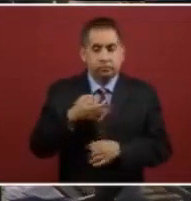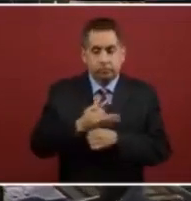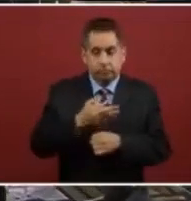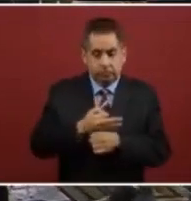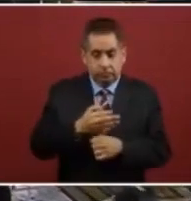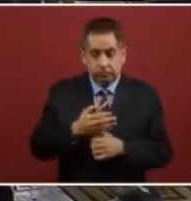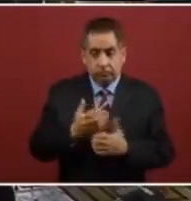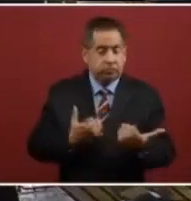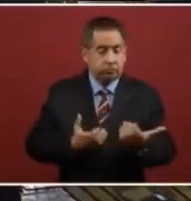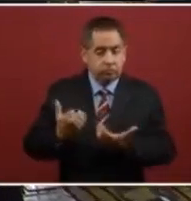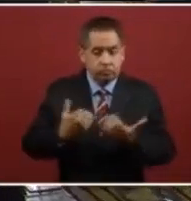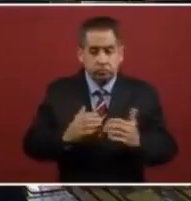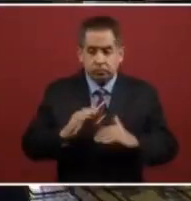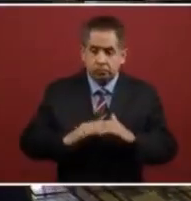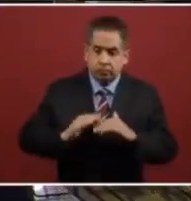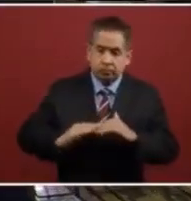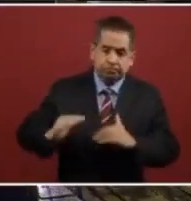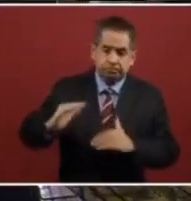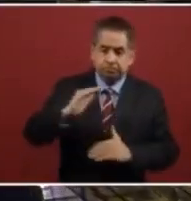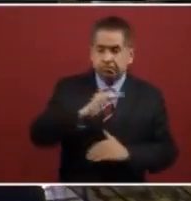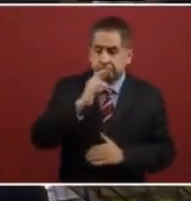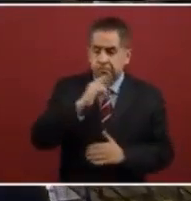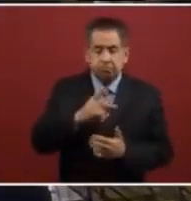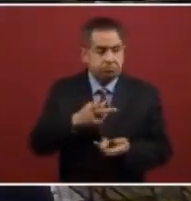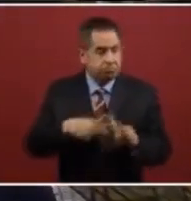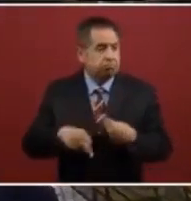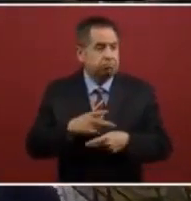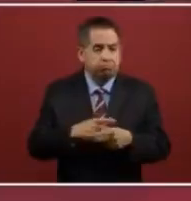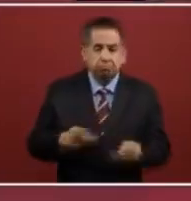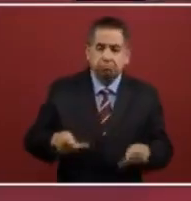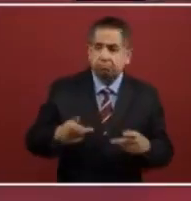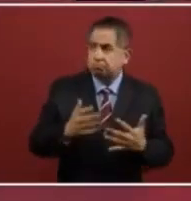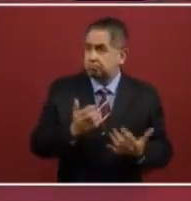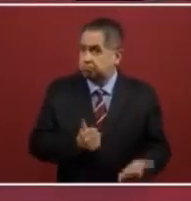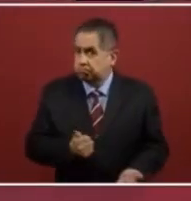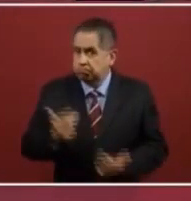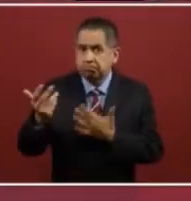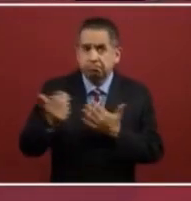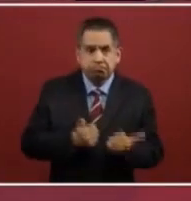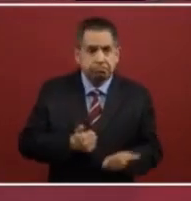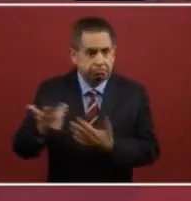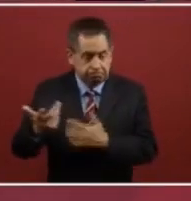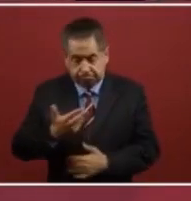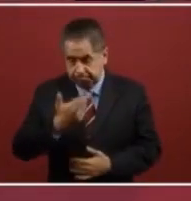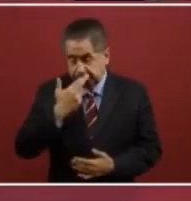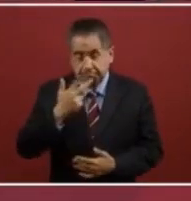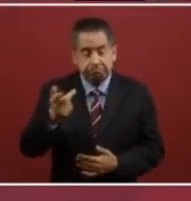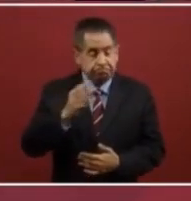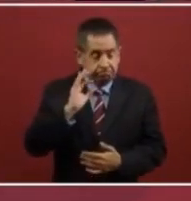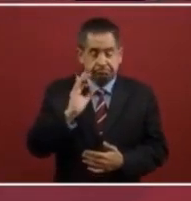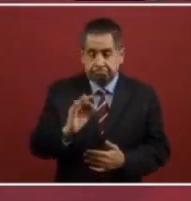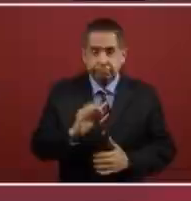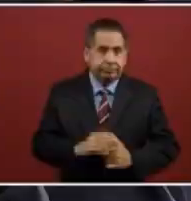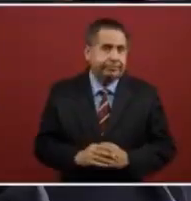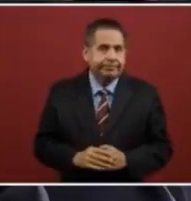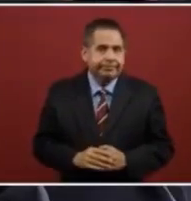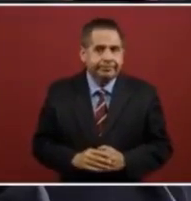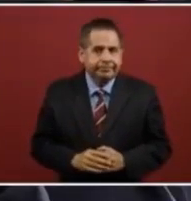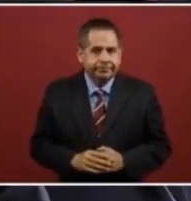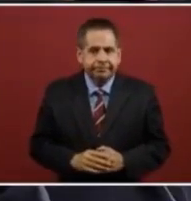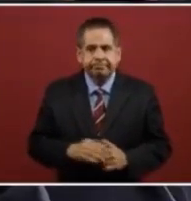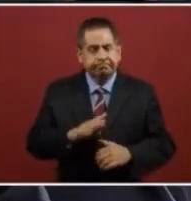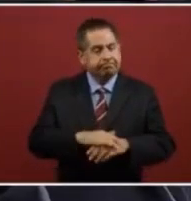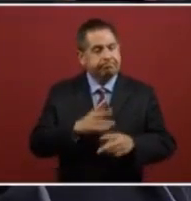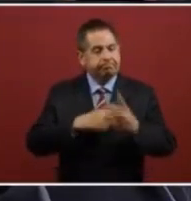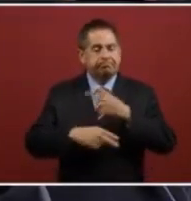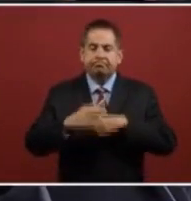el comercio commerce is growing de exterior, from the exterior or hay external más sources,